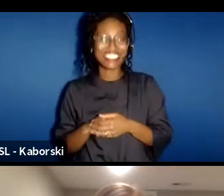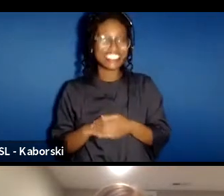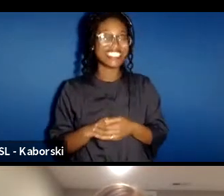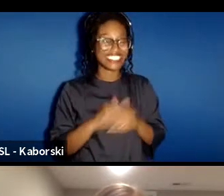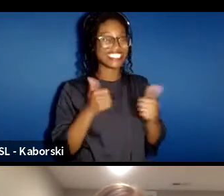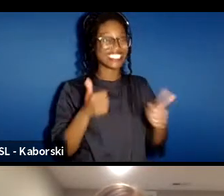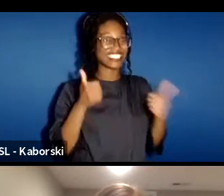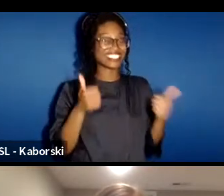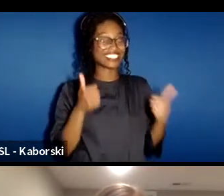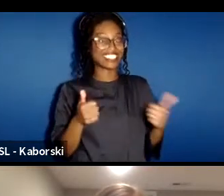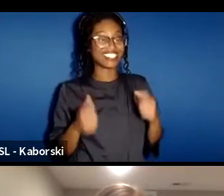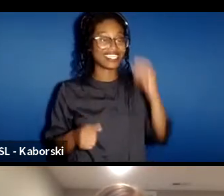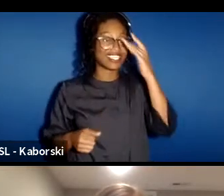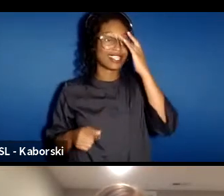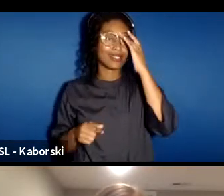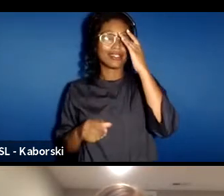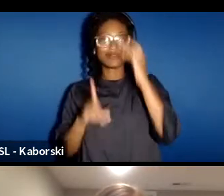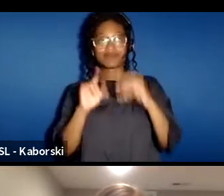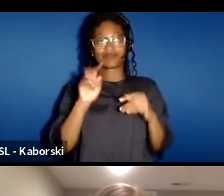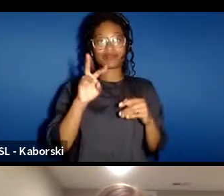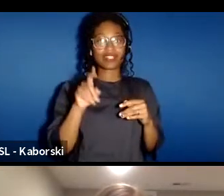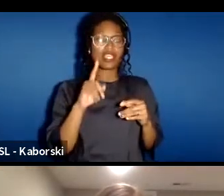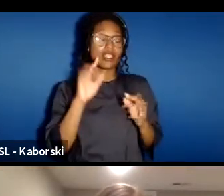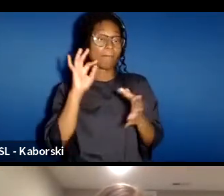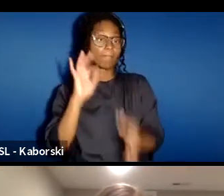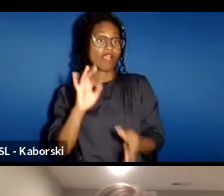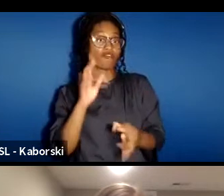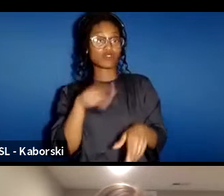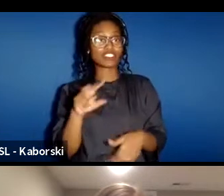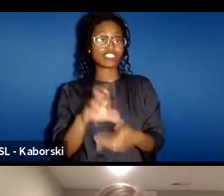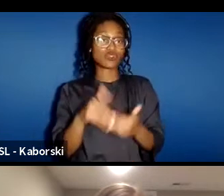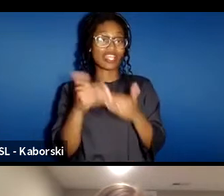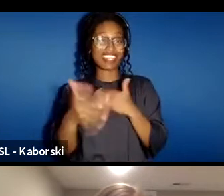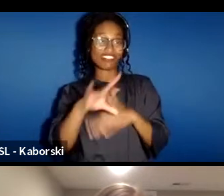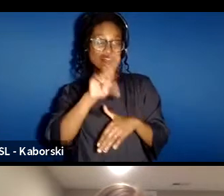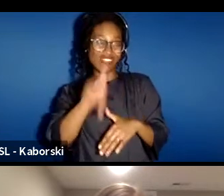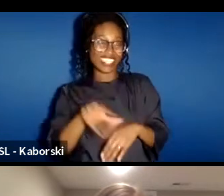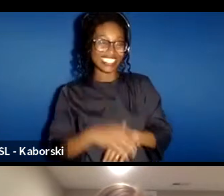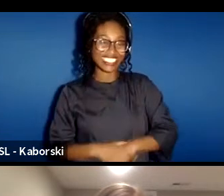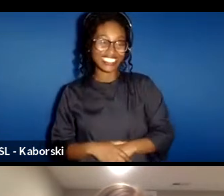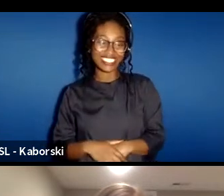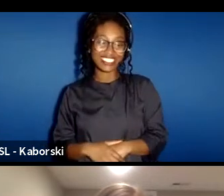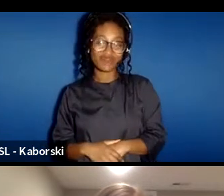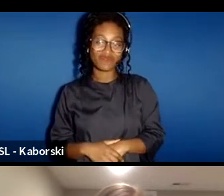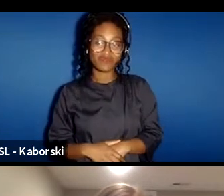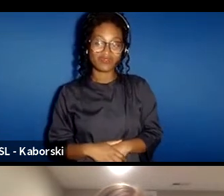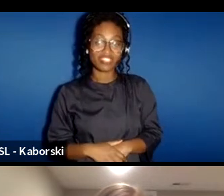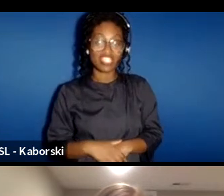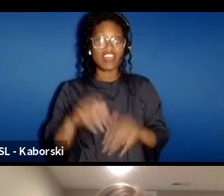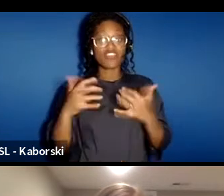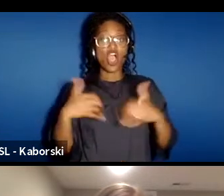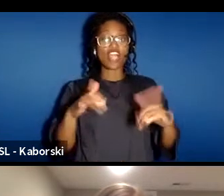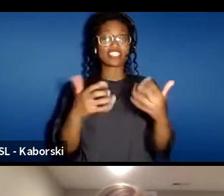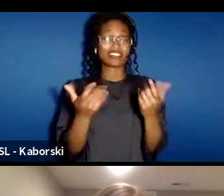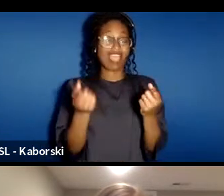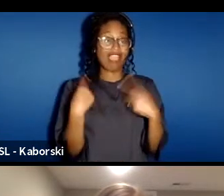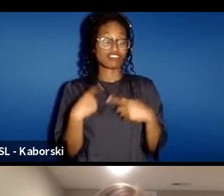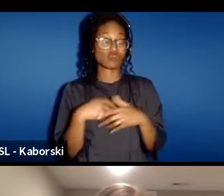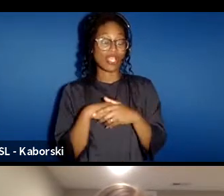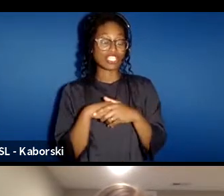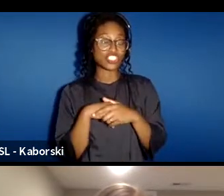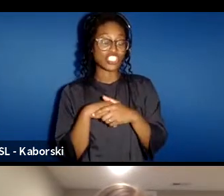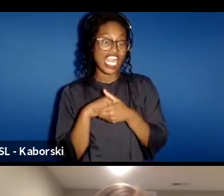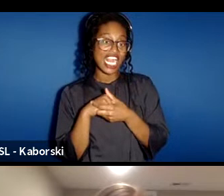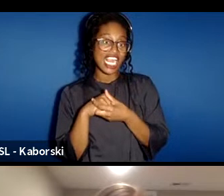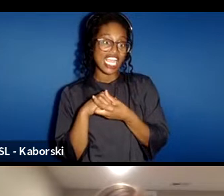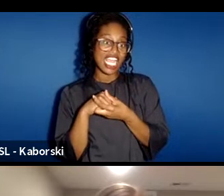Good. So actually, David, that's a perfect transition into this question that we just got from the audience.